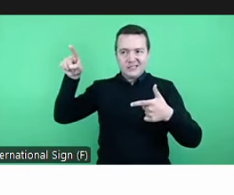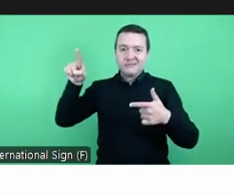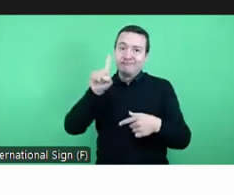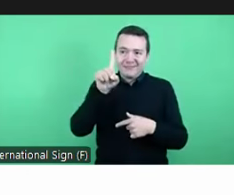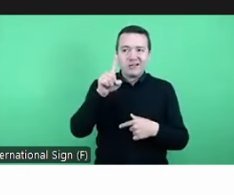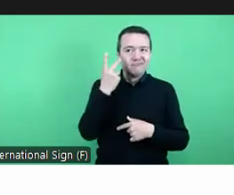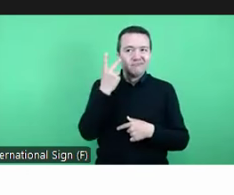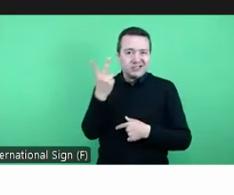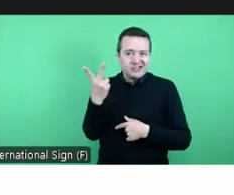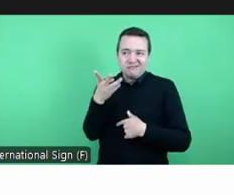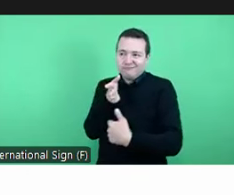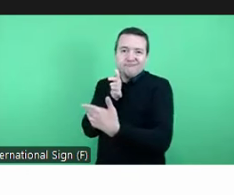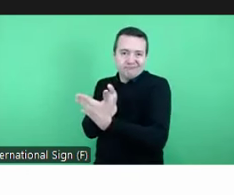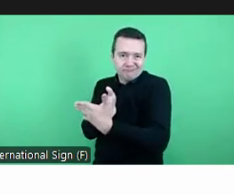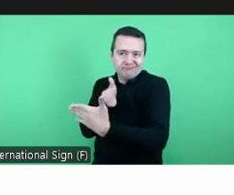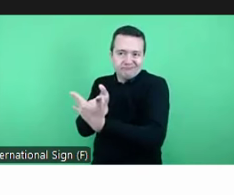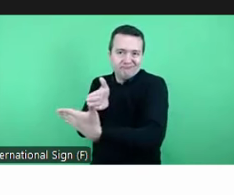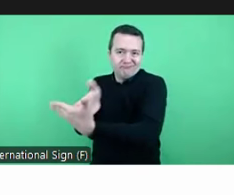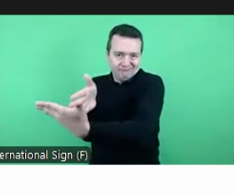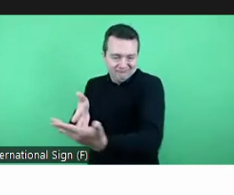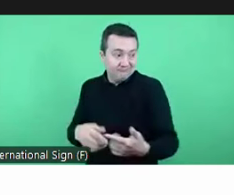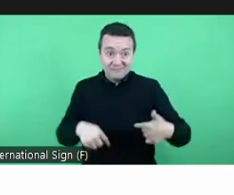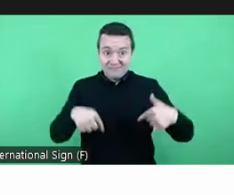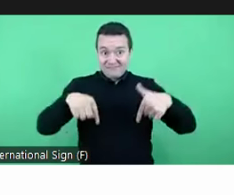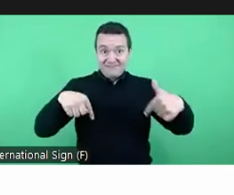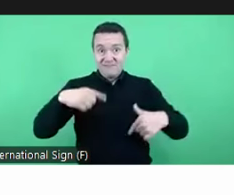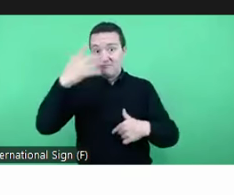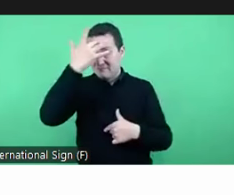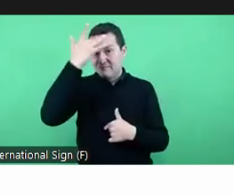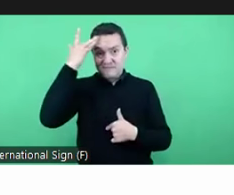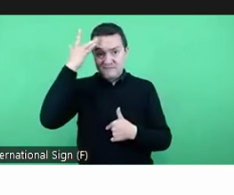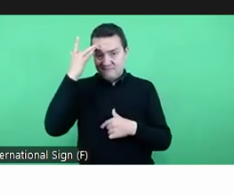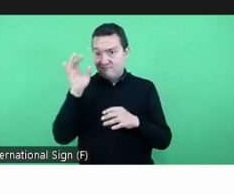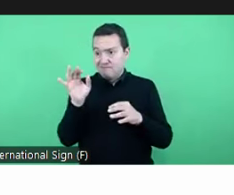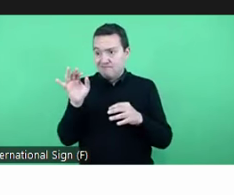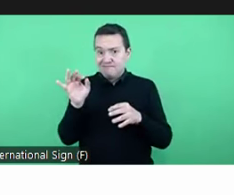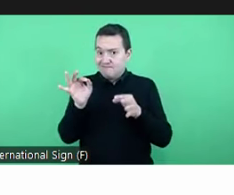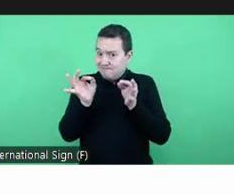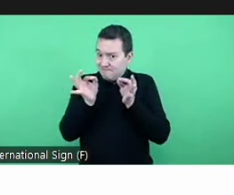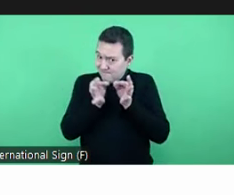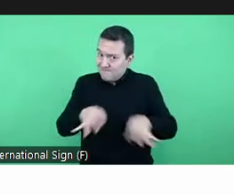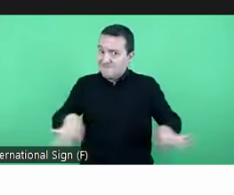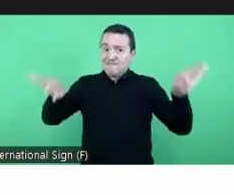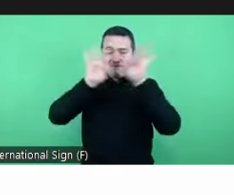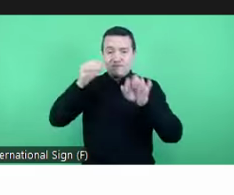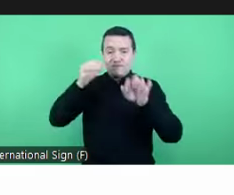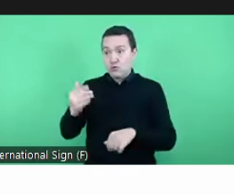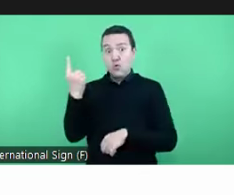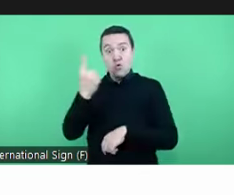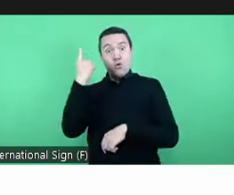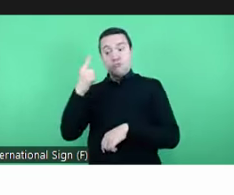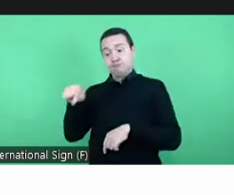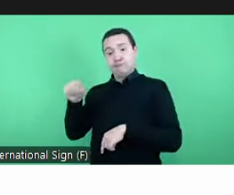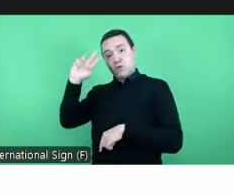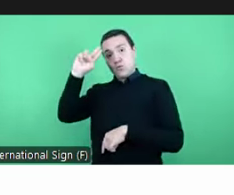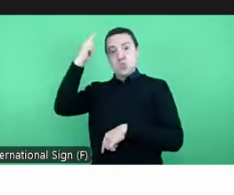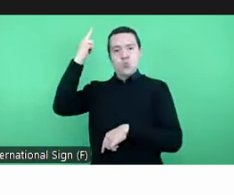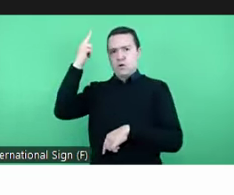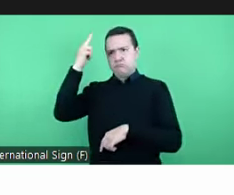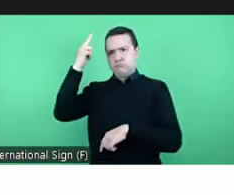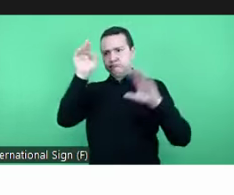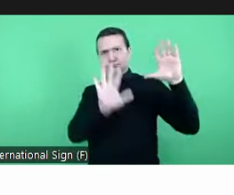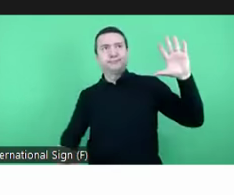relevant. Mental health is a critical pillar, not only in Uruguay, but in all of the region.